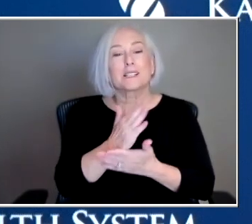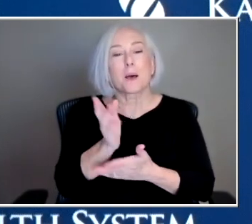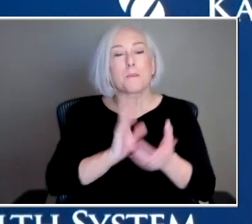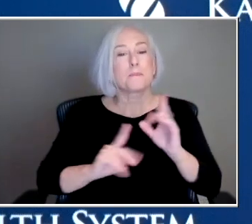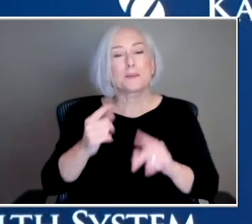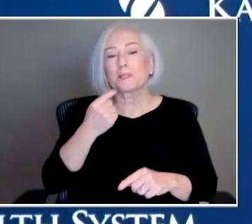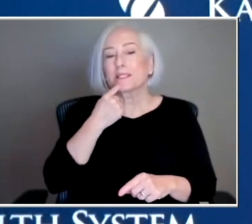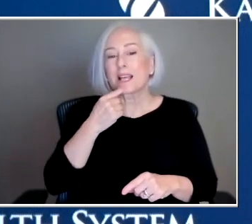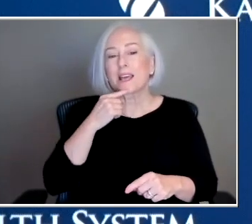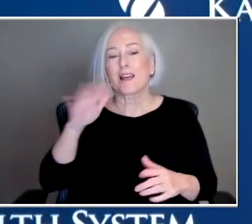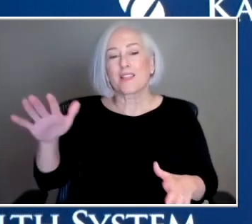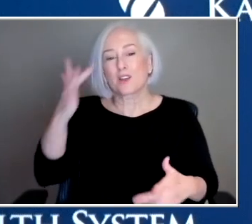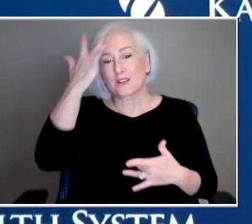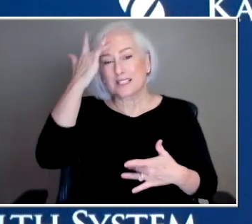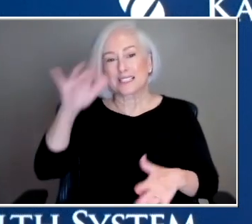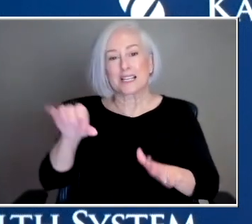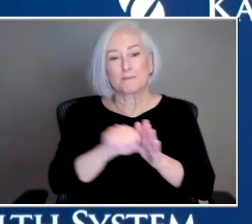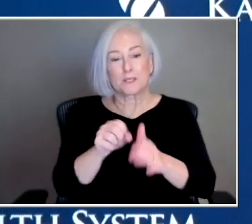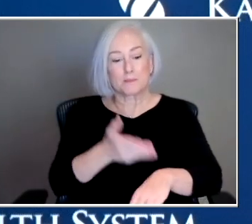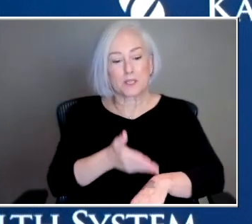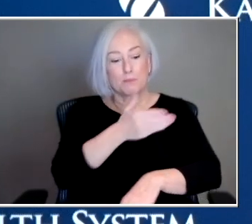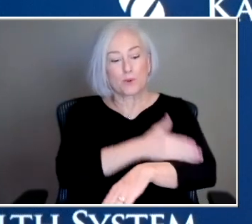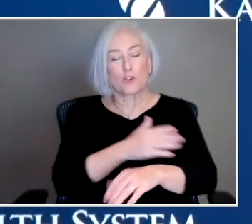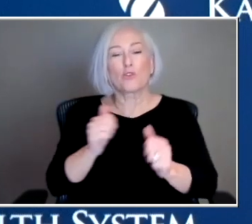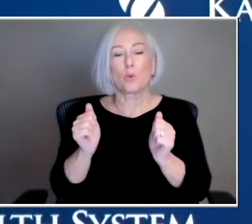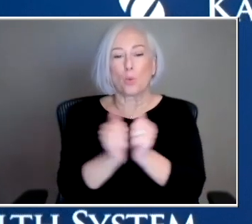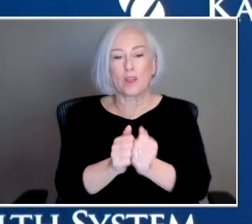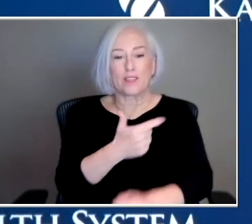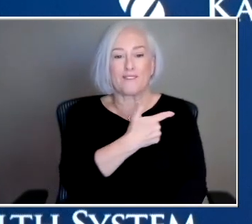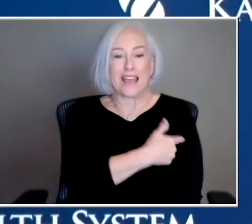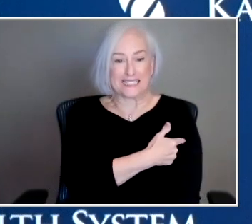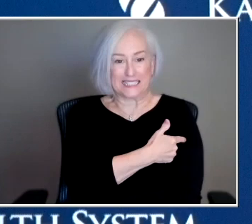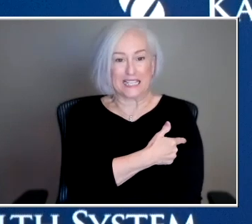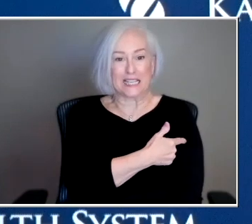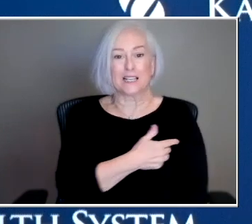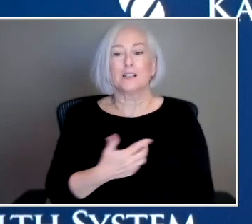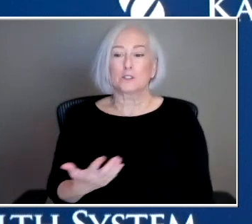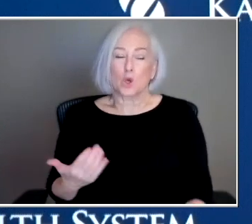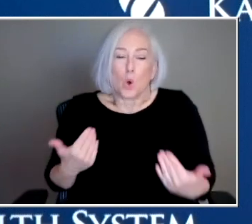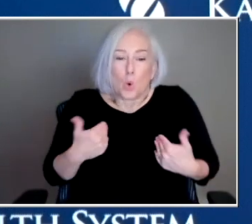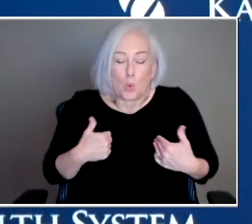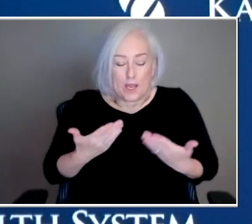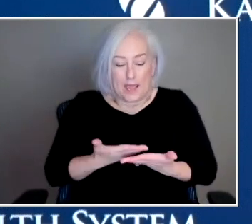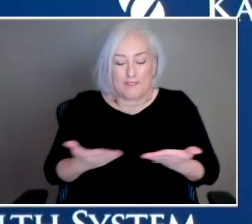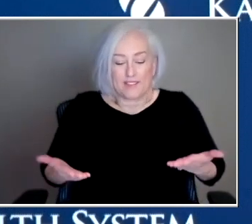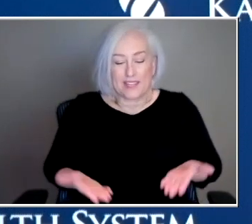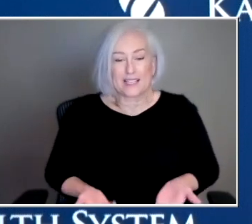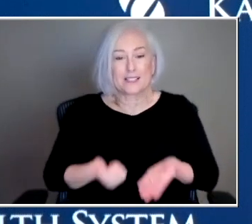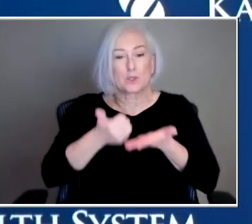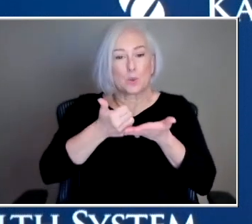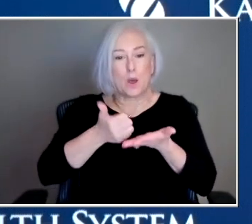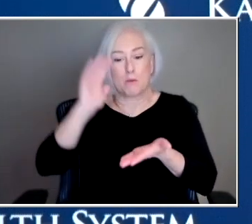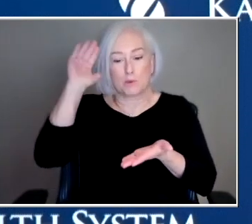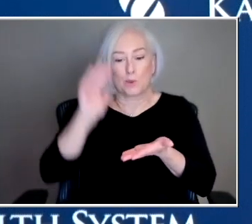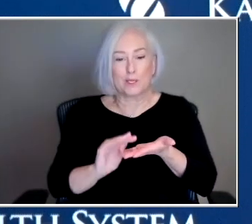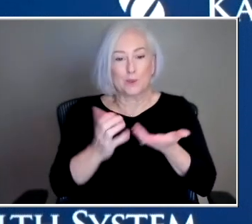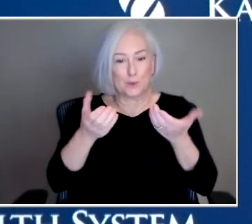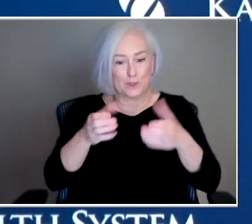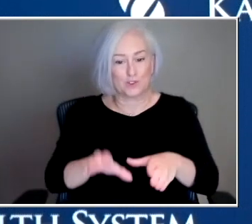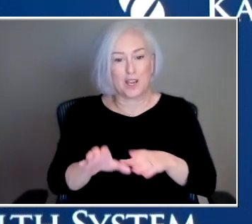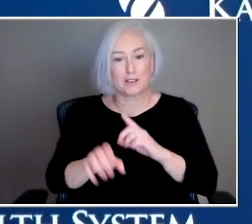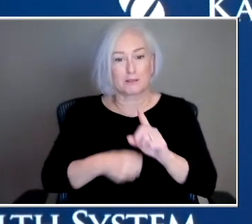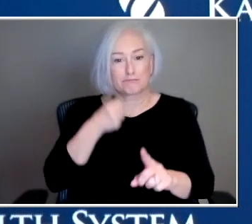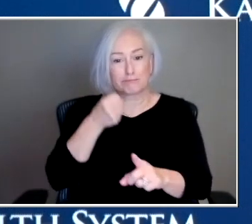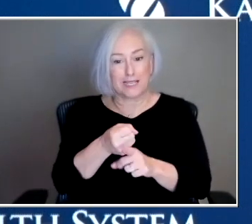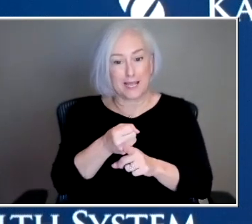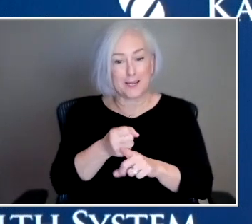they did get the vaccine as well. So there are things out there to help reduce your chance, but remain optimistic, because as